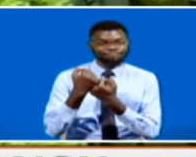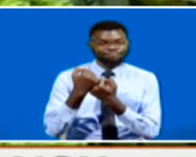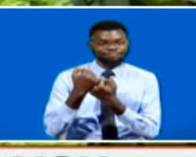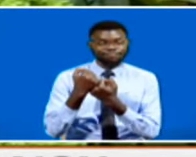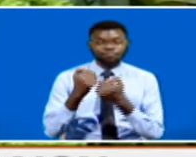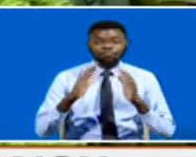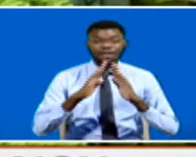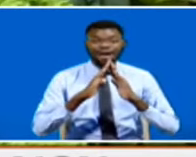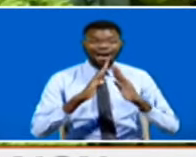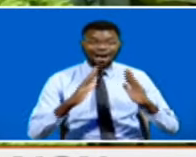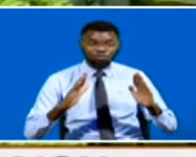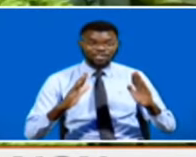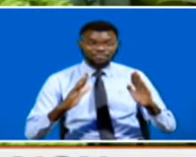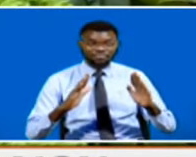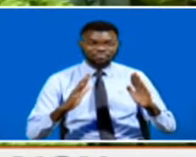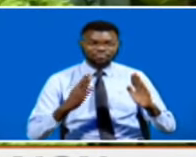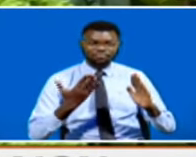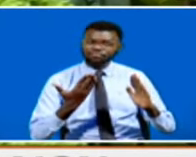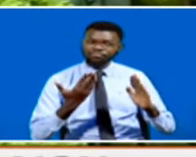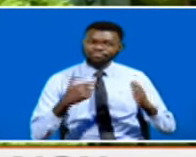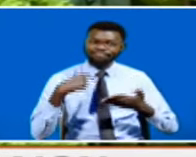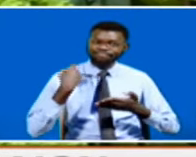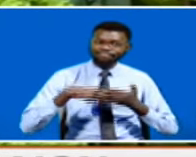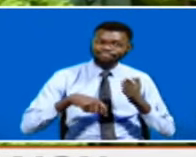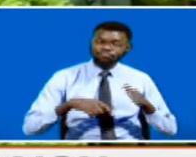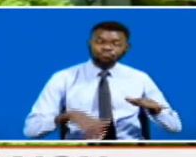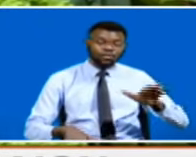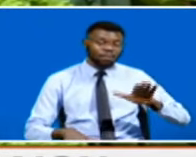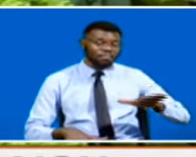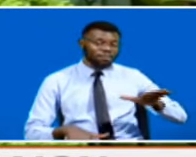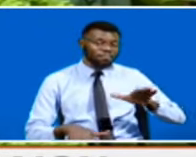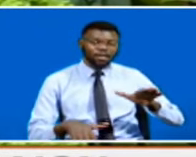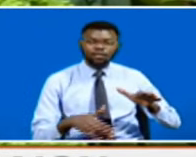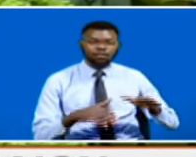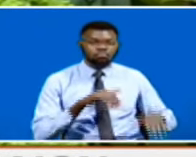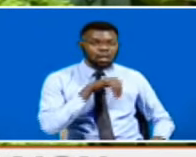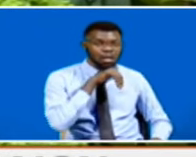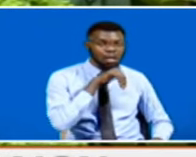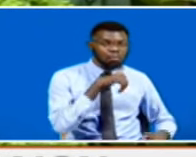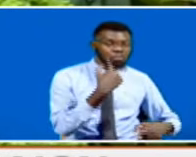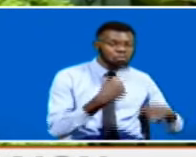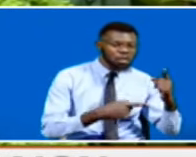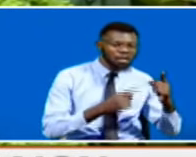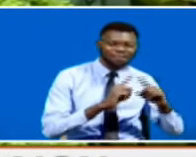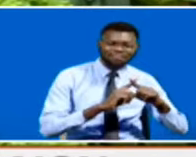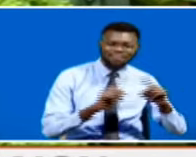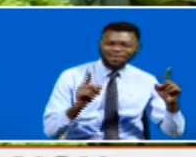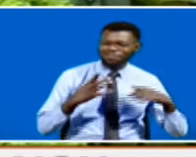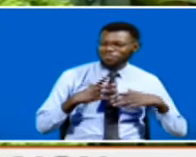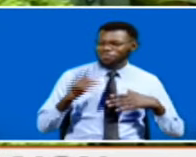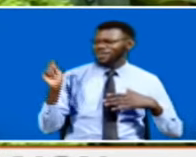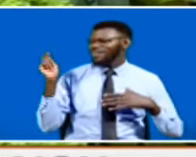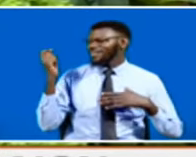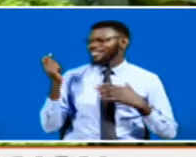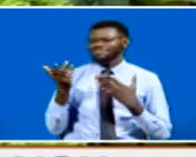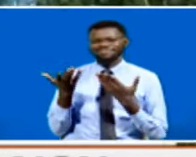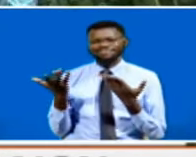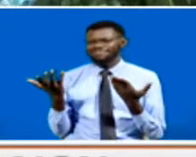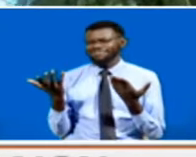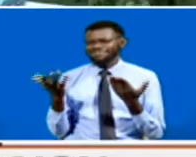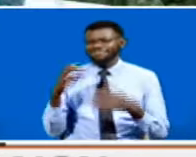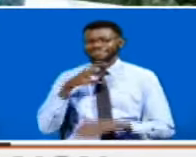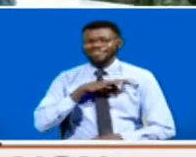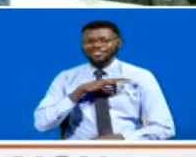the house levy in parliament in exchange of Baba getting a seat. That's a very dangerous thing for Kenyans, because it's becoming a transactional